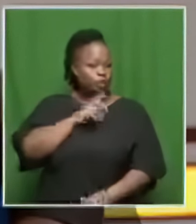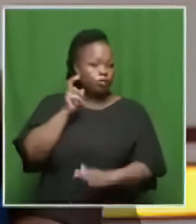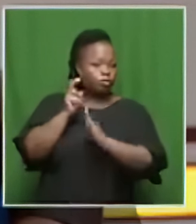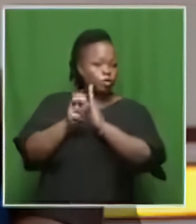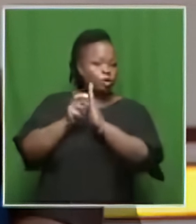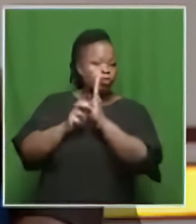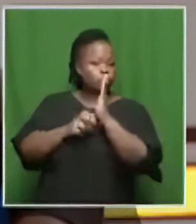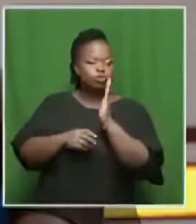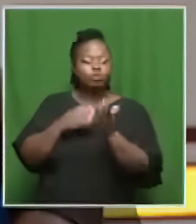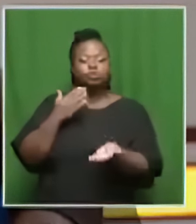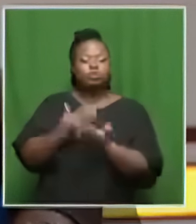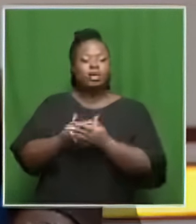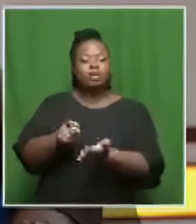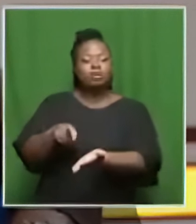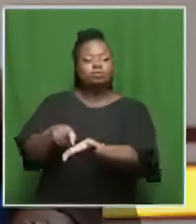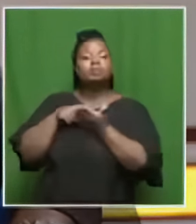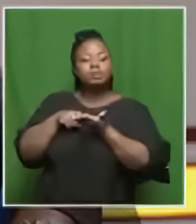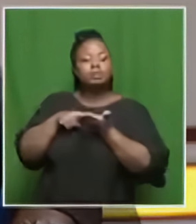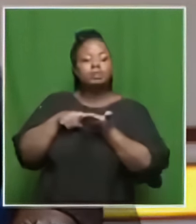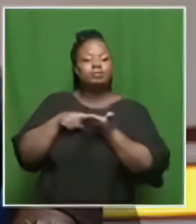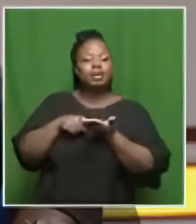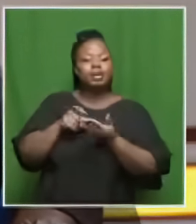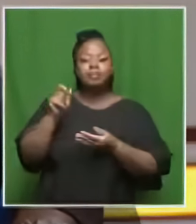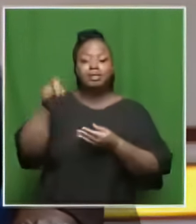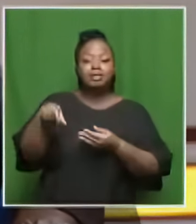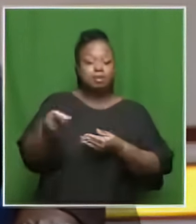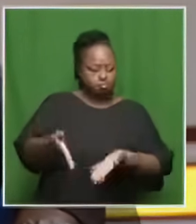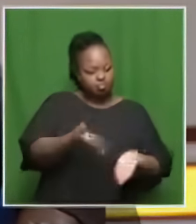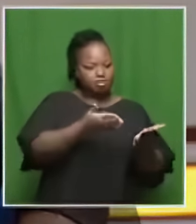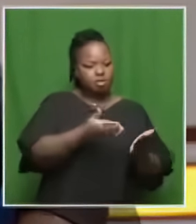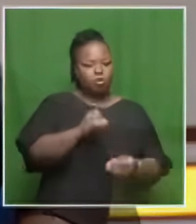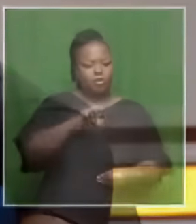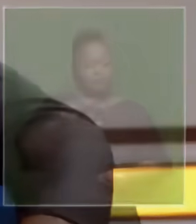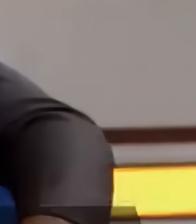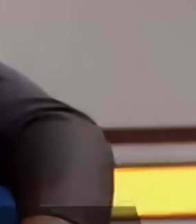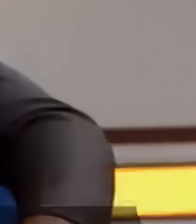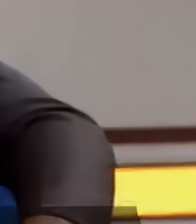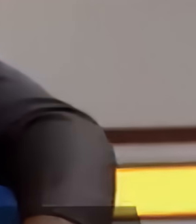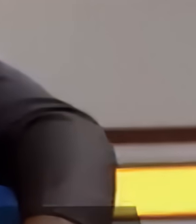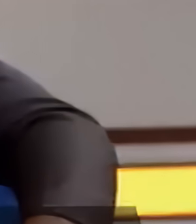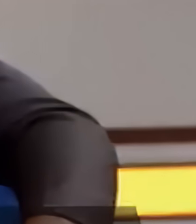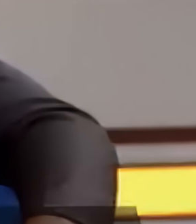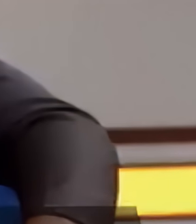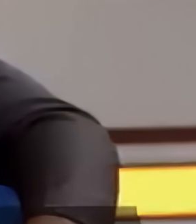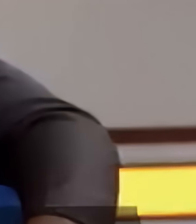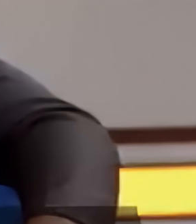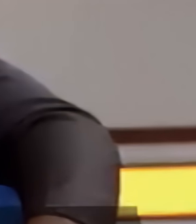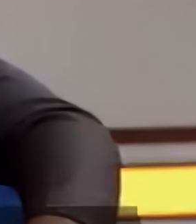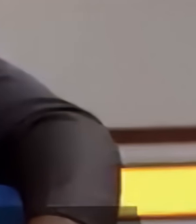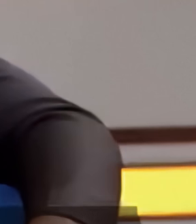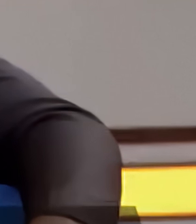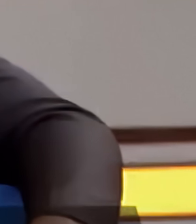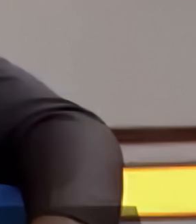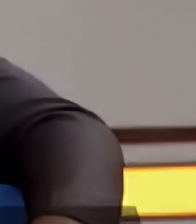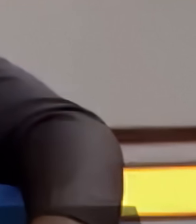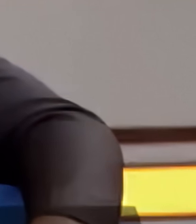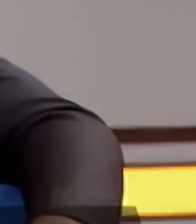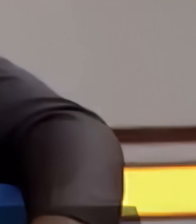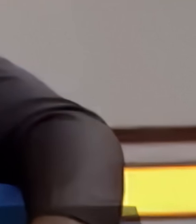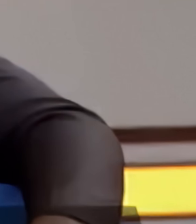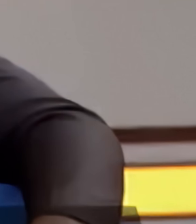rules, you can only subpoena a person if the speaker gives concurrence to such a decision.